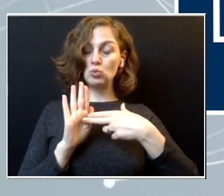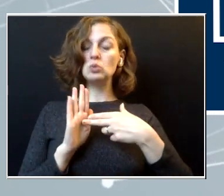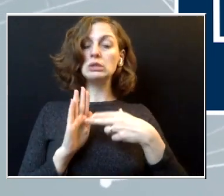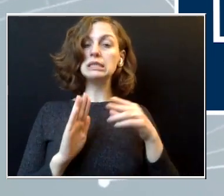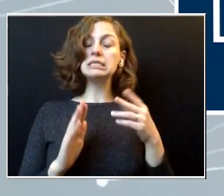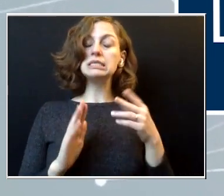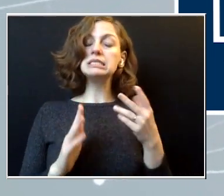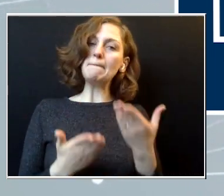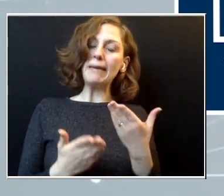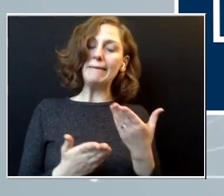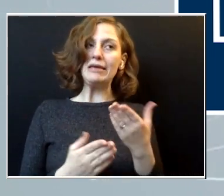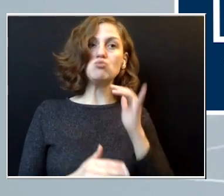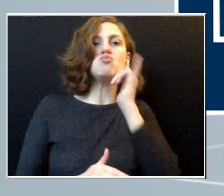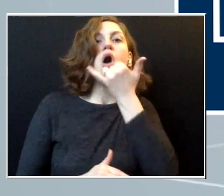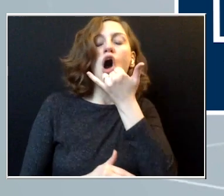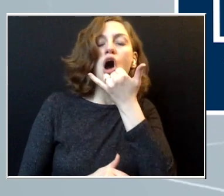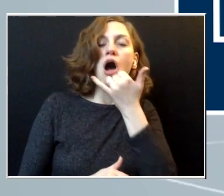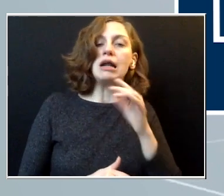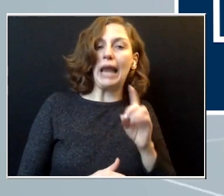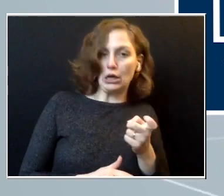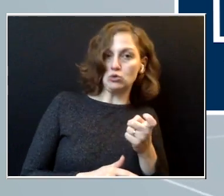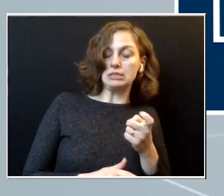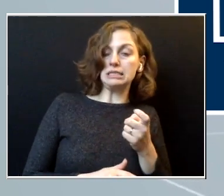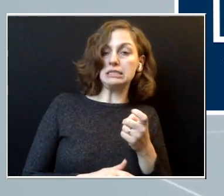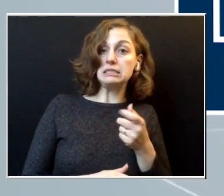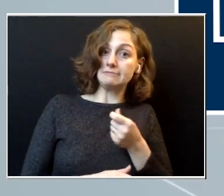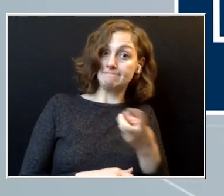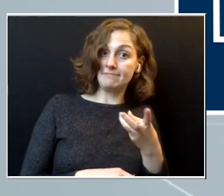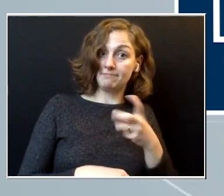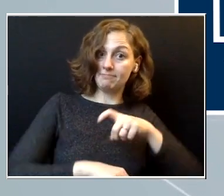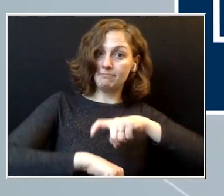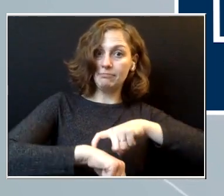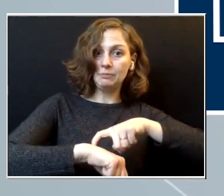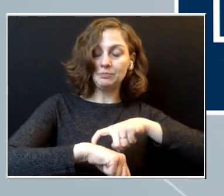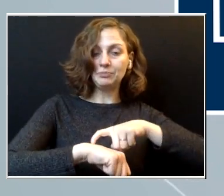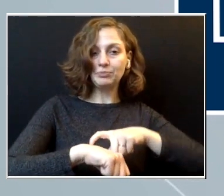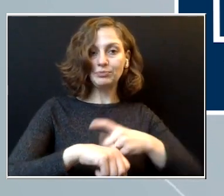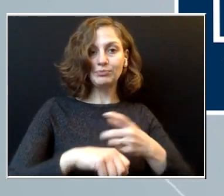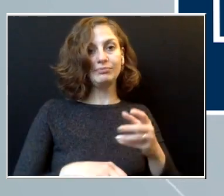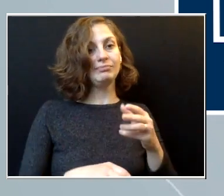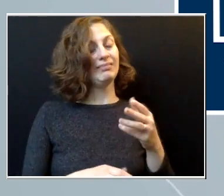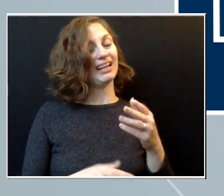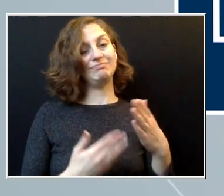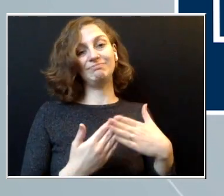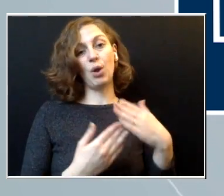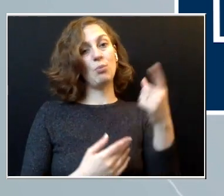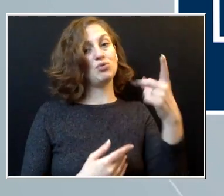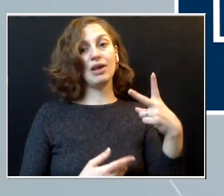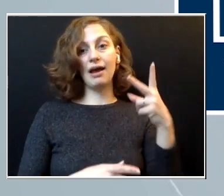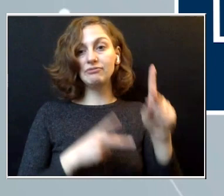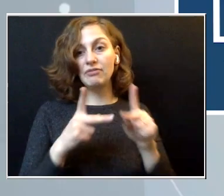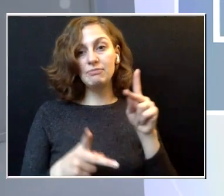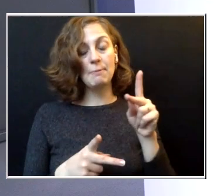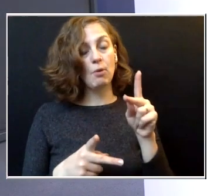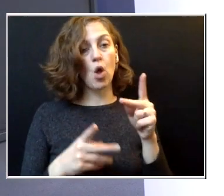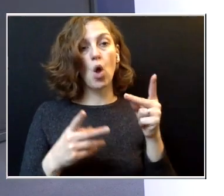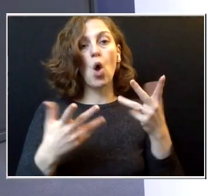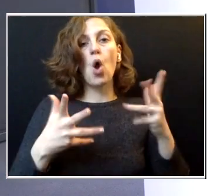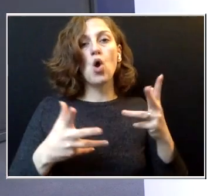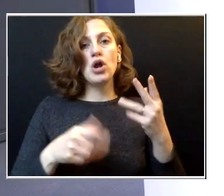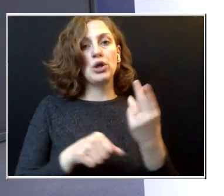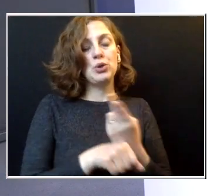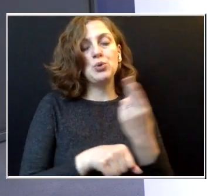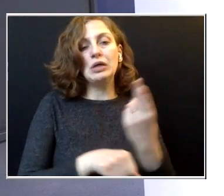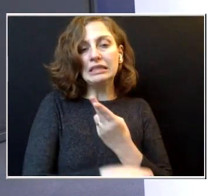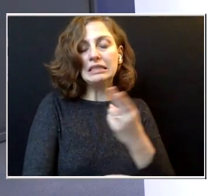years, we've seen some data where almost half of people are oxygen dependent by the time they get diagnosed. Ouch. That's a long time before you get diagnosed. Yes.